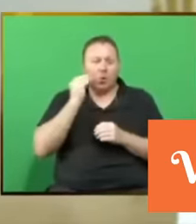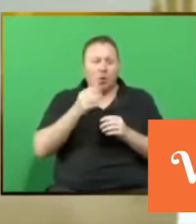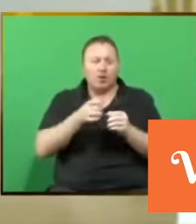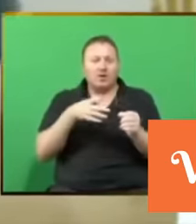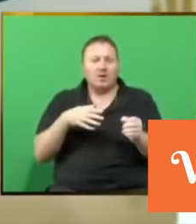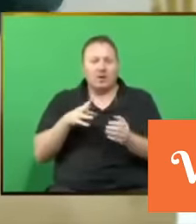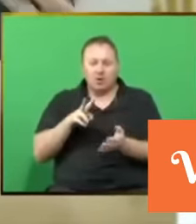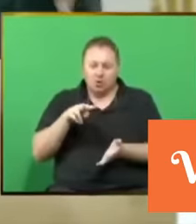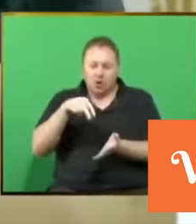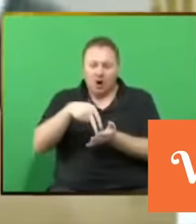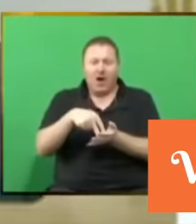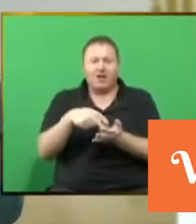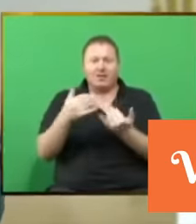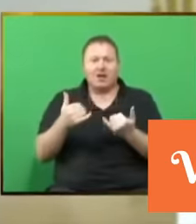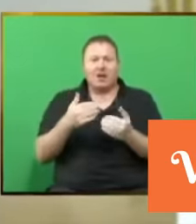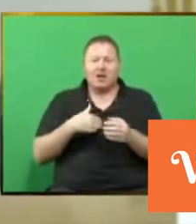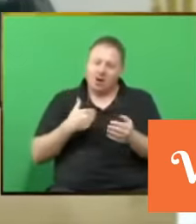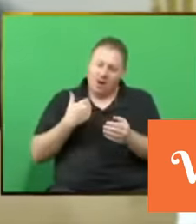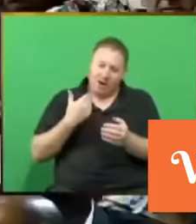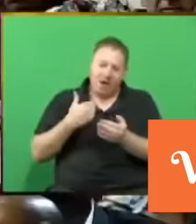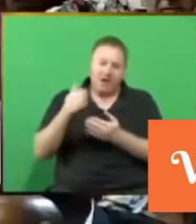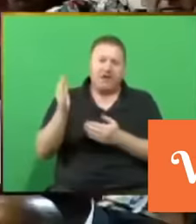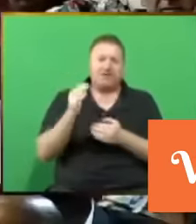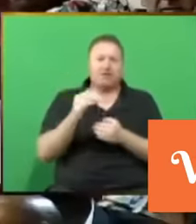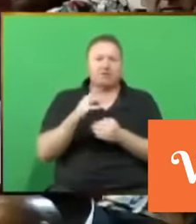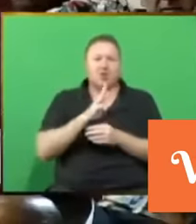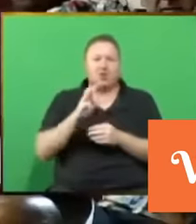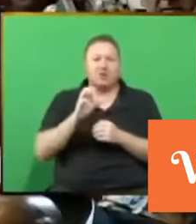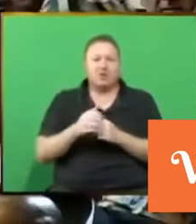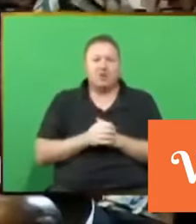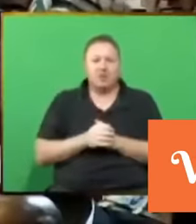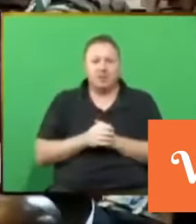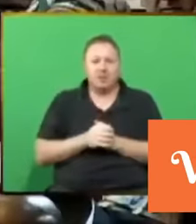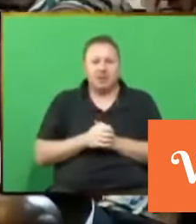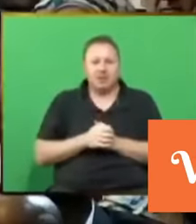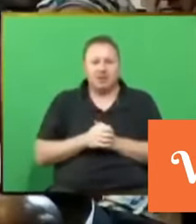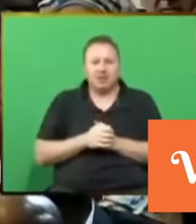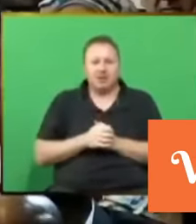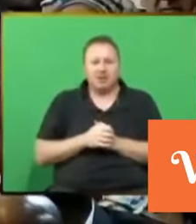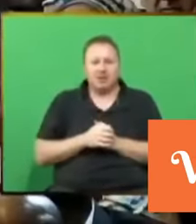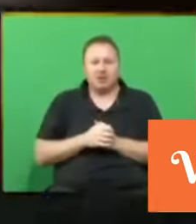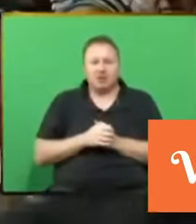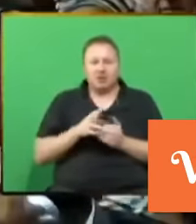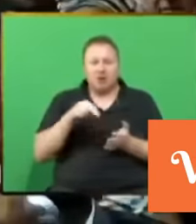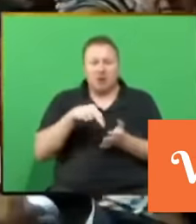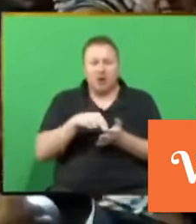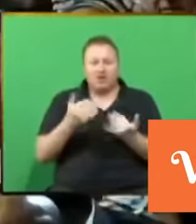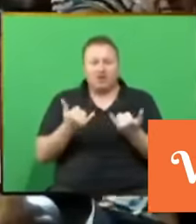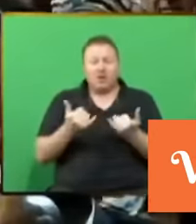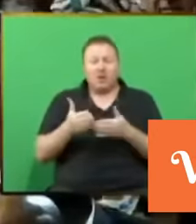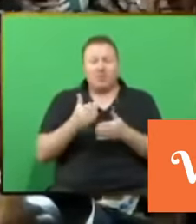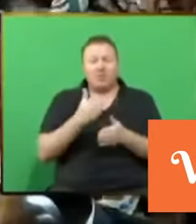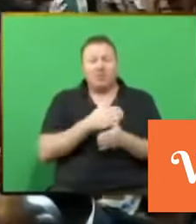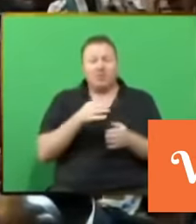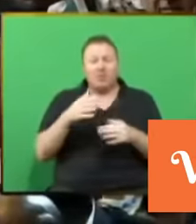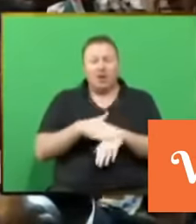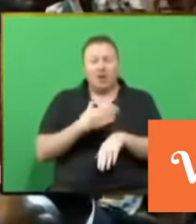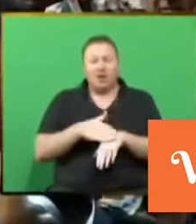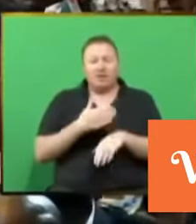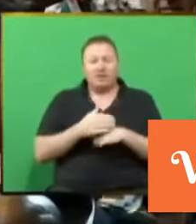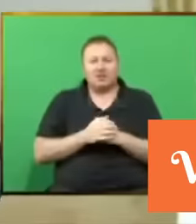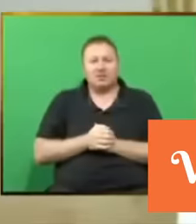rise now against the Western Cape. Rise today before it is too late.